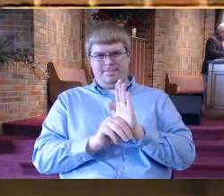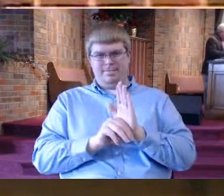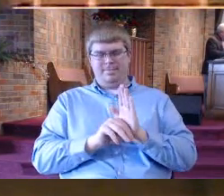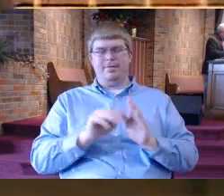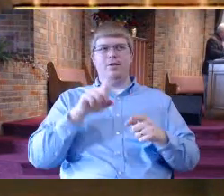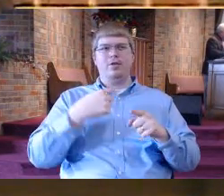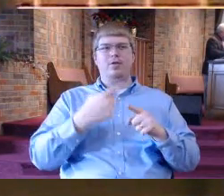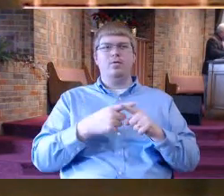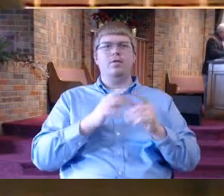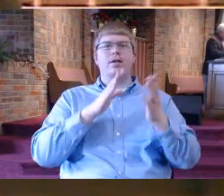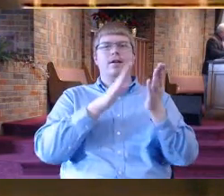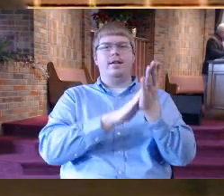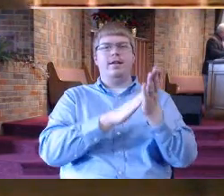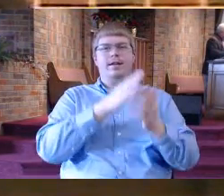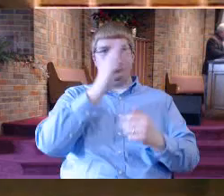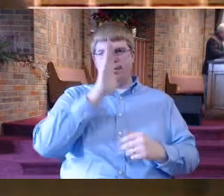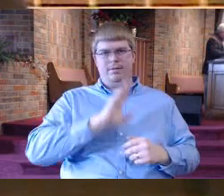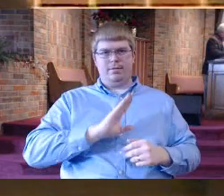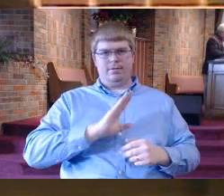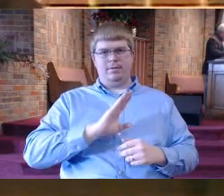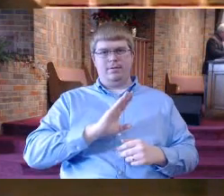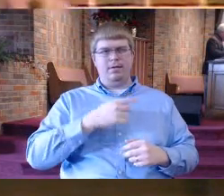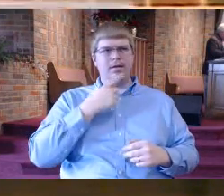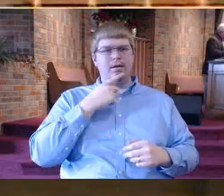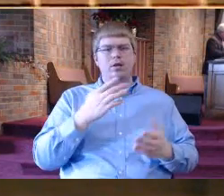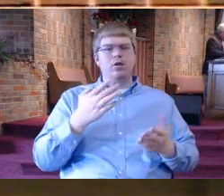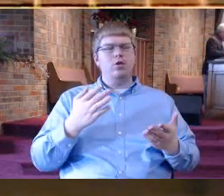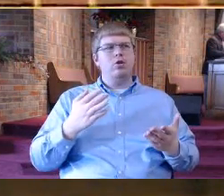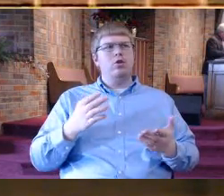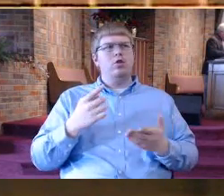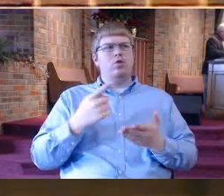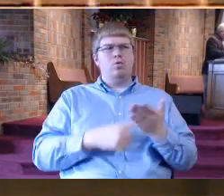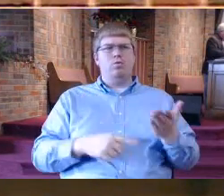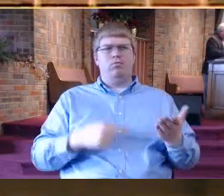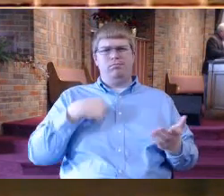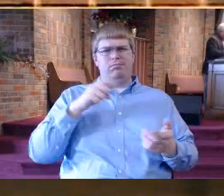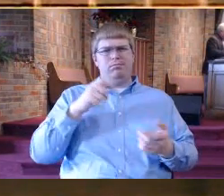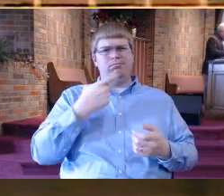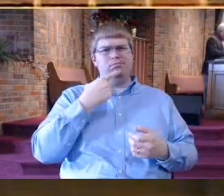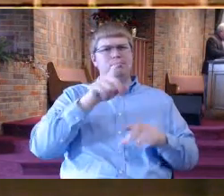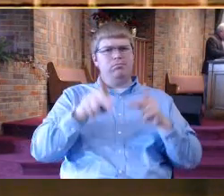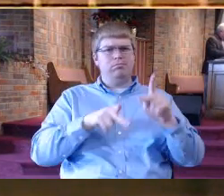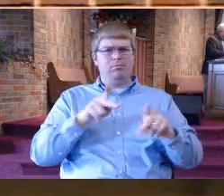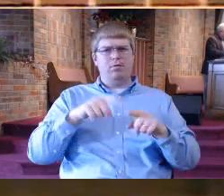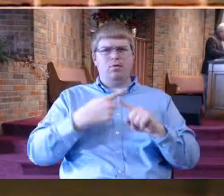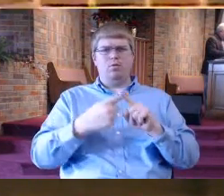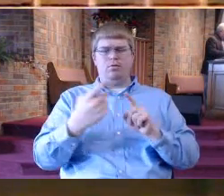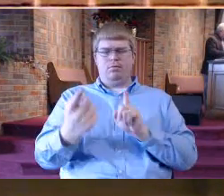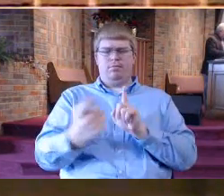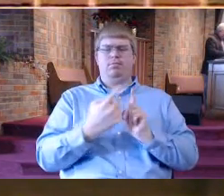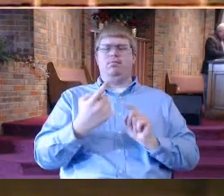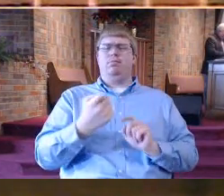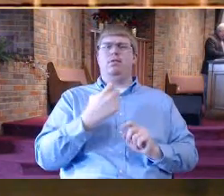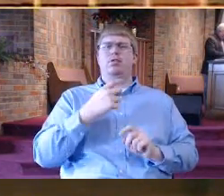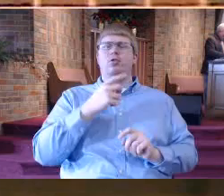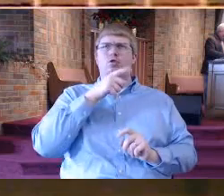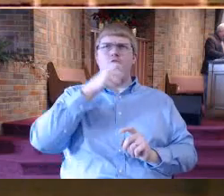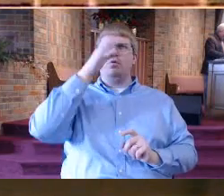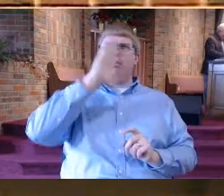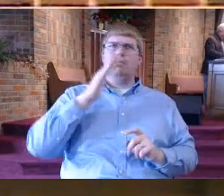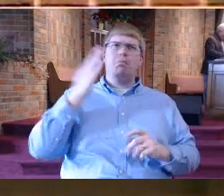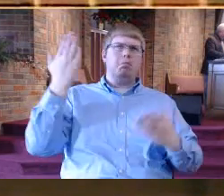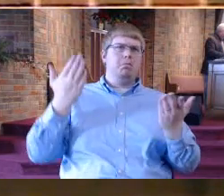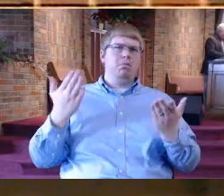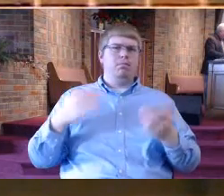who he is, says, what am I going to tell the people when they ask who you are? And God says, you tell the children of Israel, I